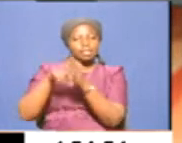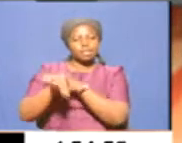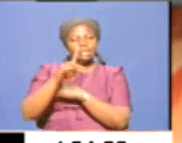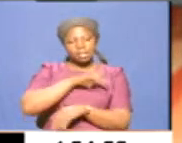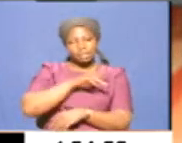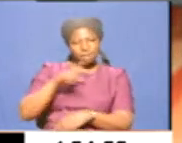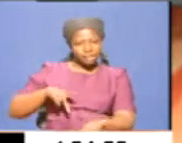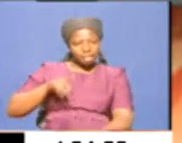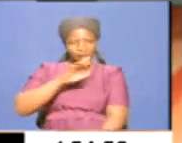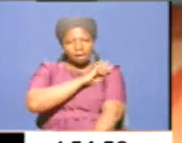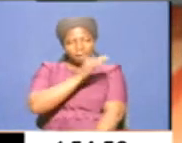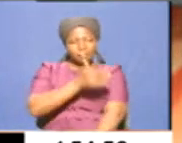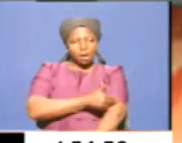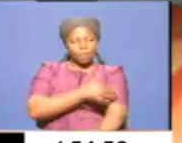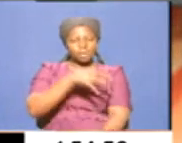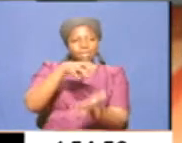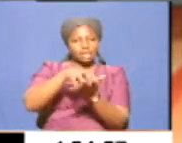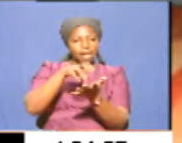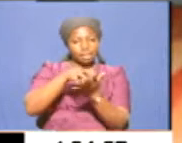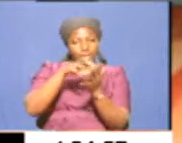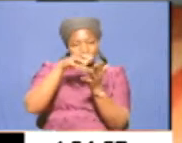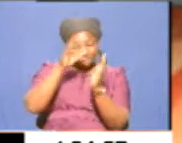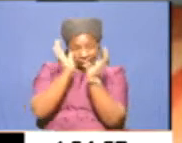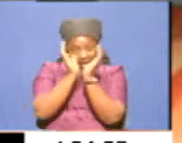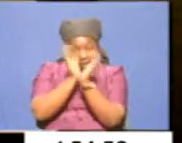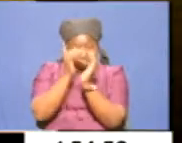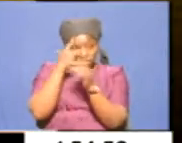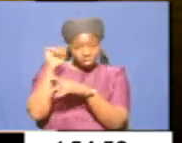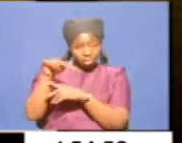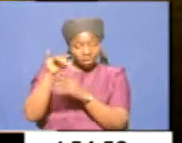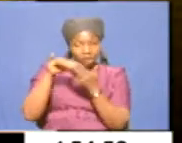For these and more, here is a look at the weekend sports diary.